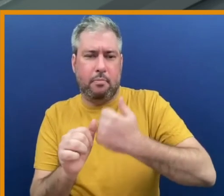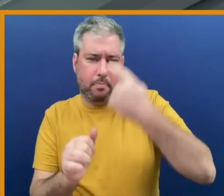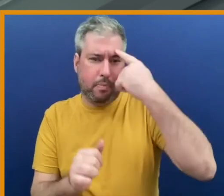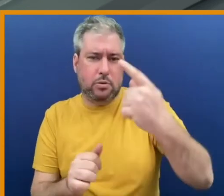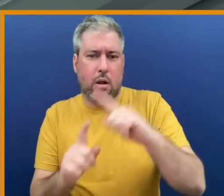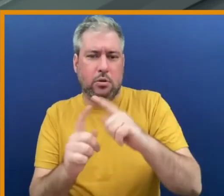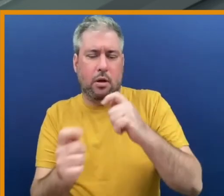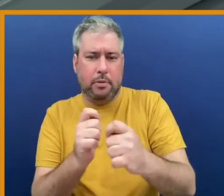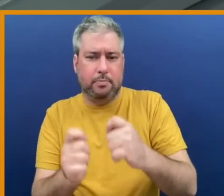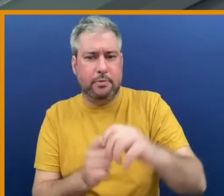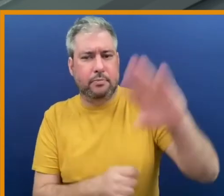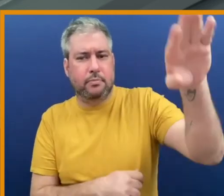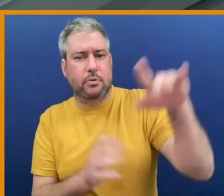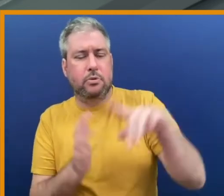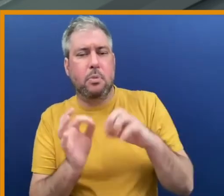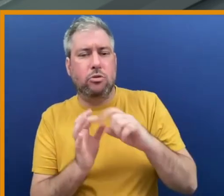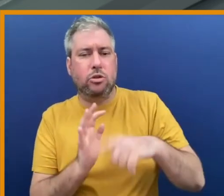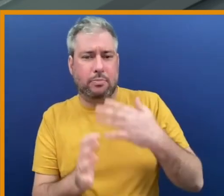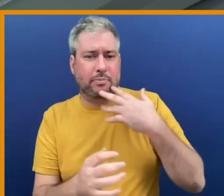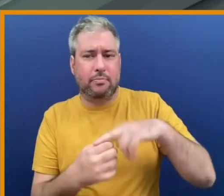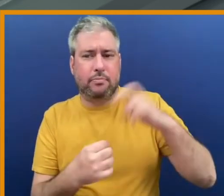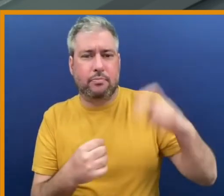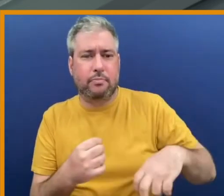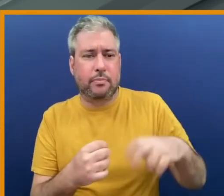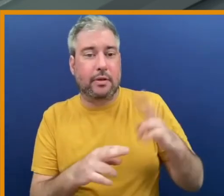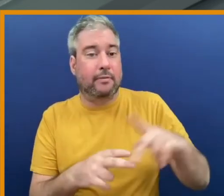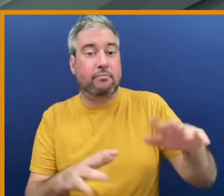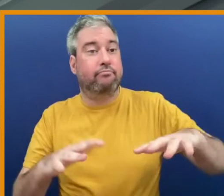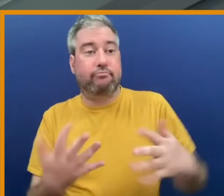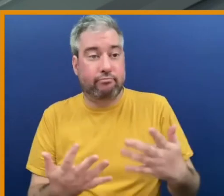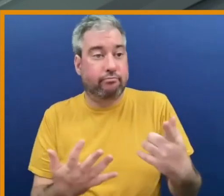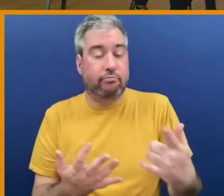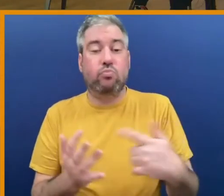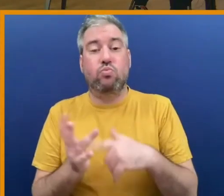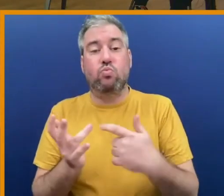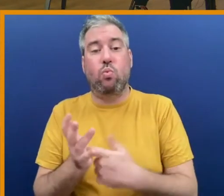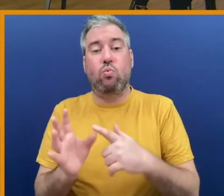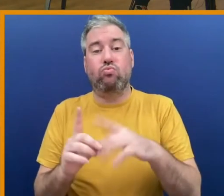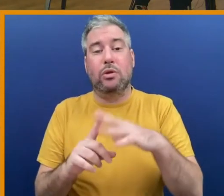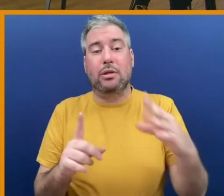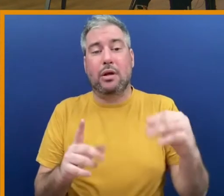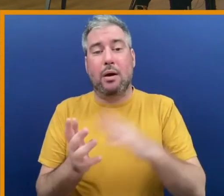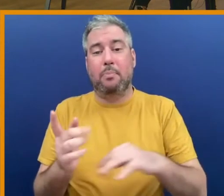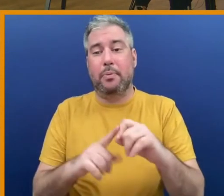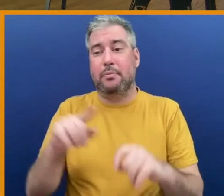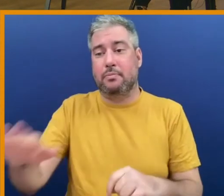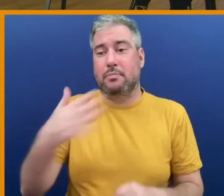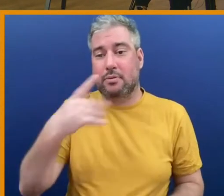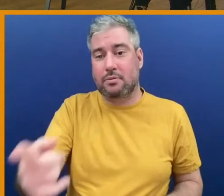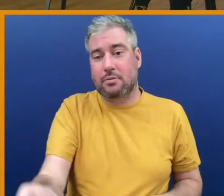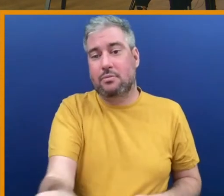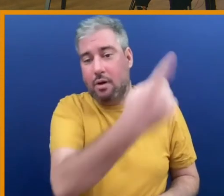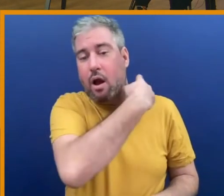go, because we must restore trust in politics and in the office of Prime Minister, because lawmakers should not be lawbreakers.